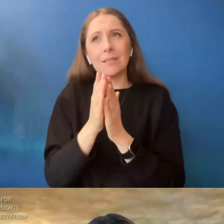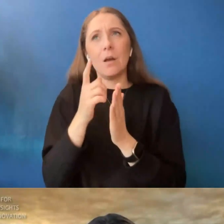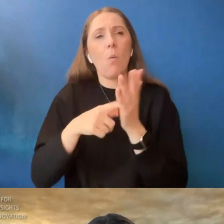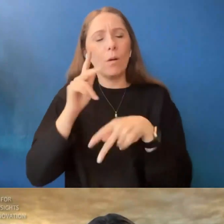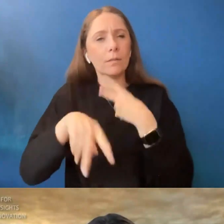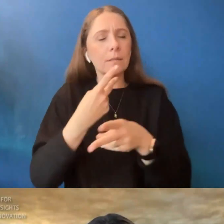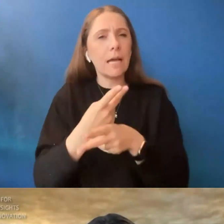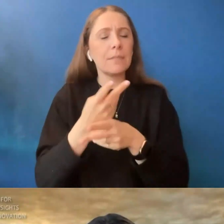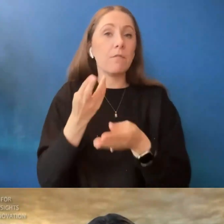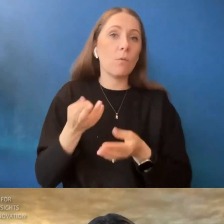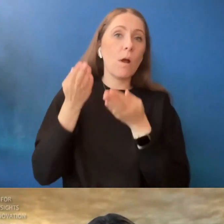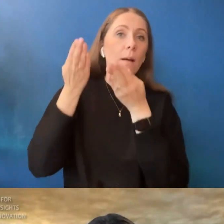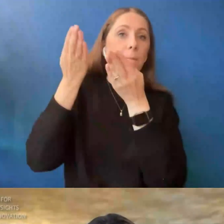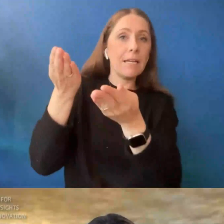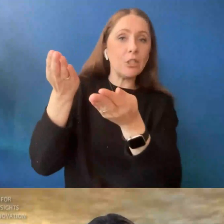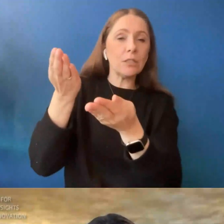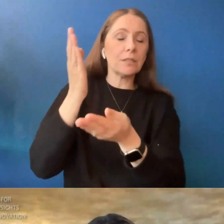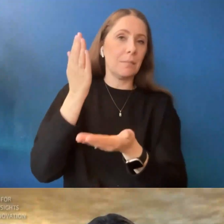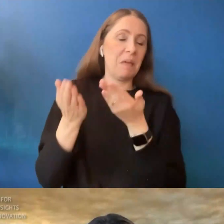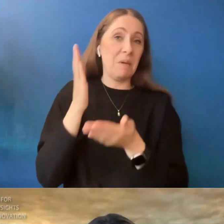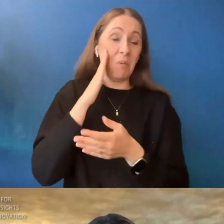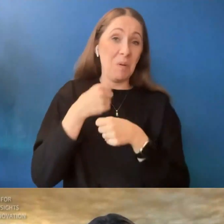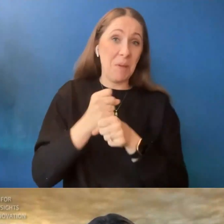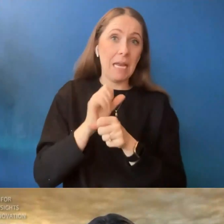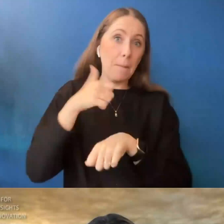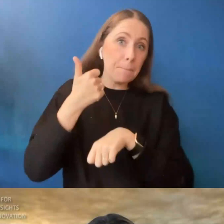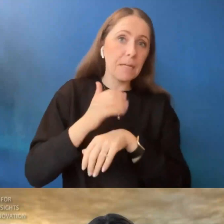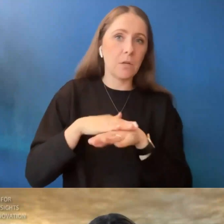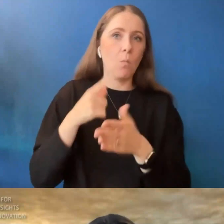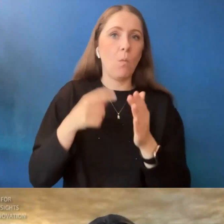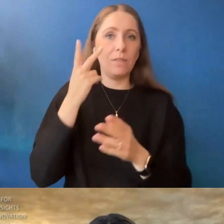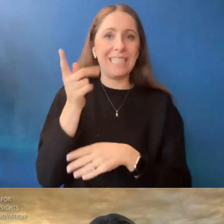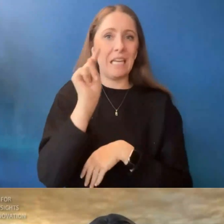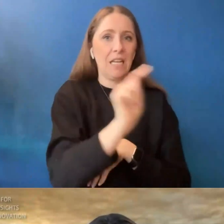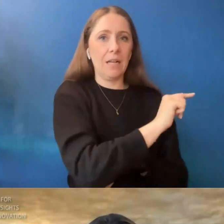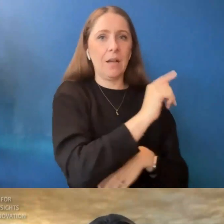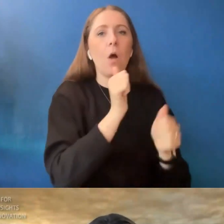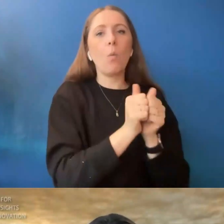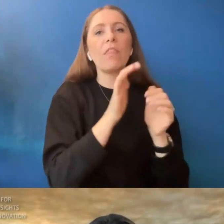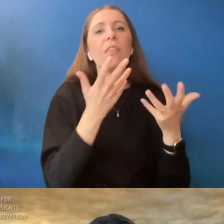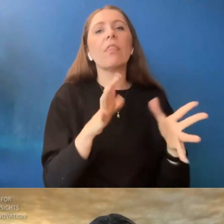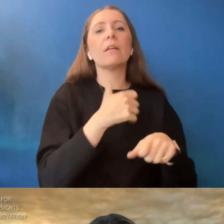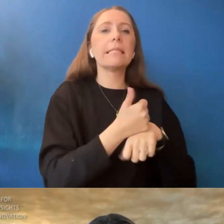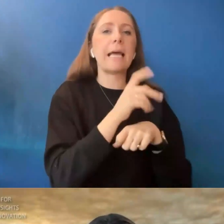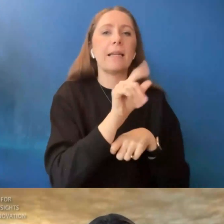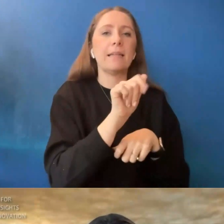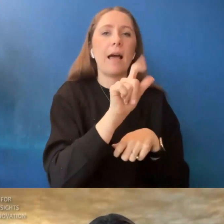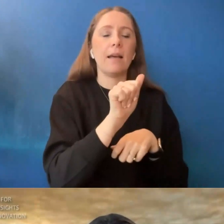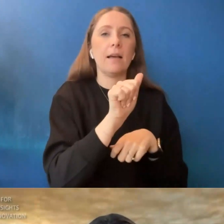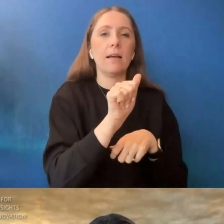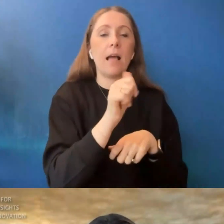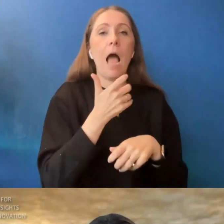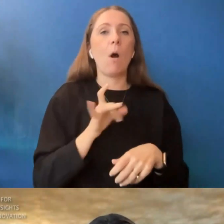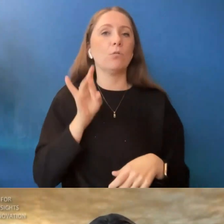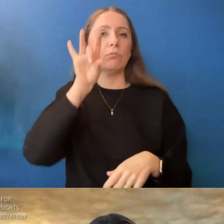of recommendations might be made based off of what we're seeing. And just kind of wanted to note that here,